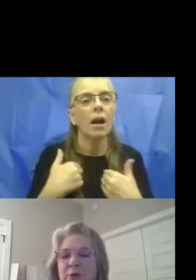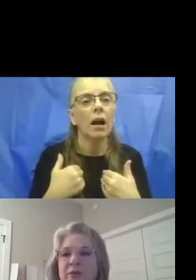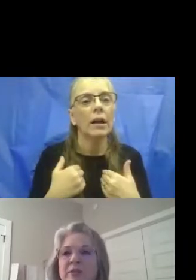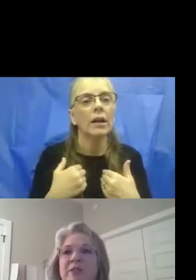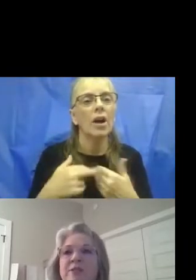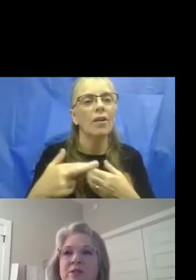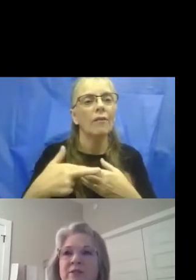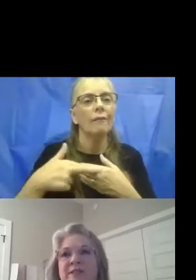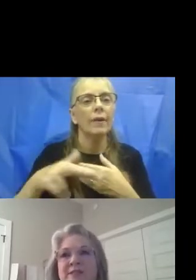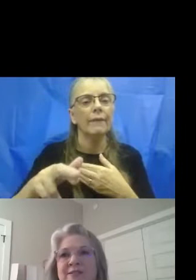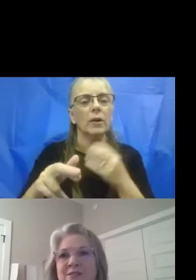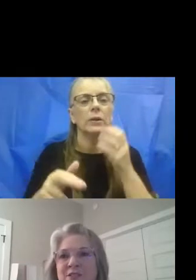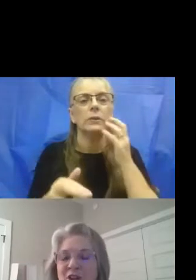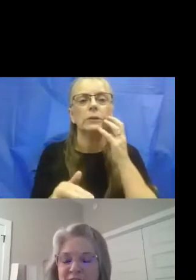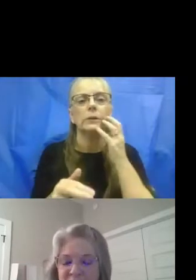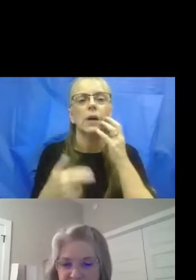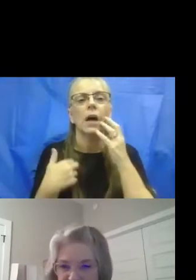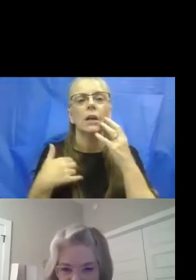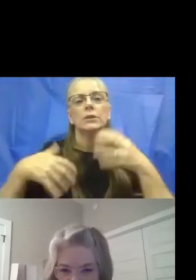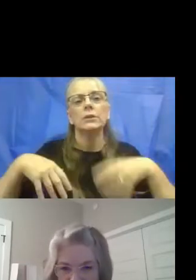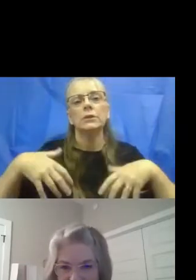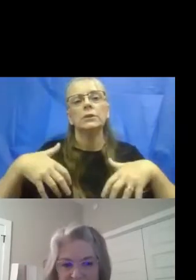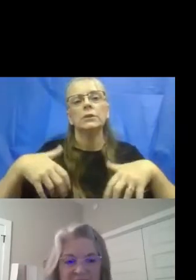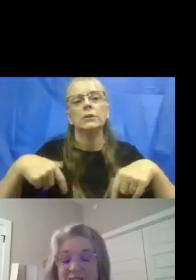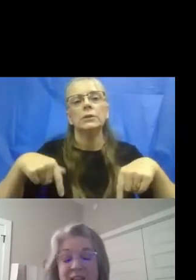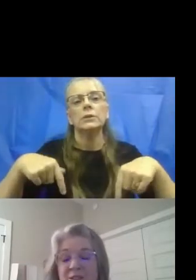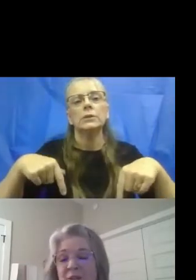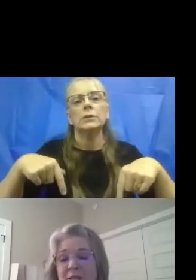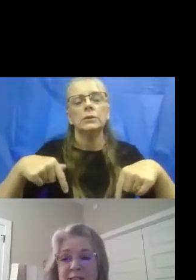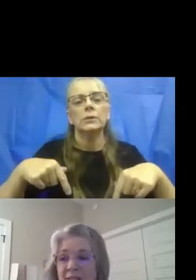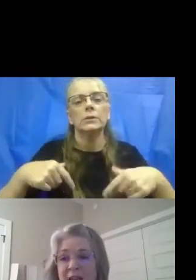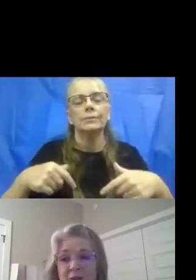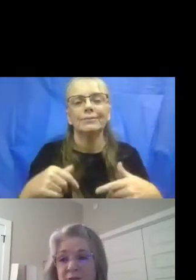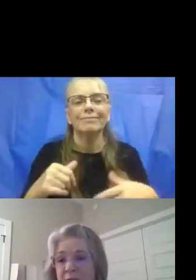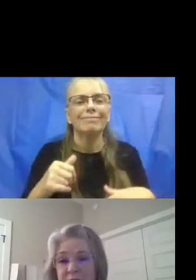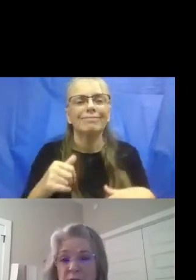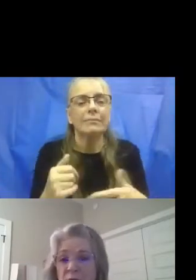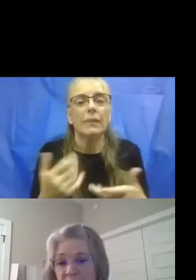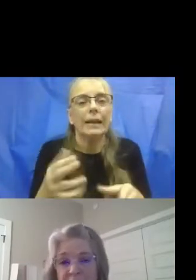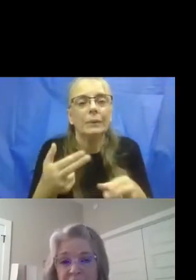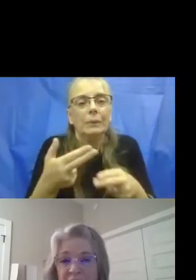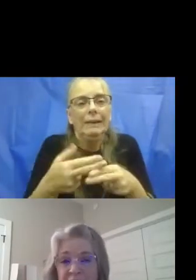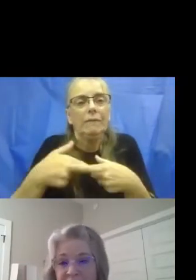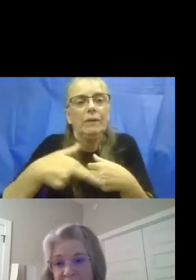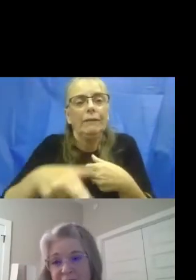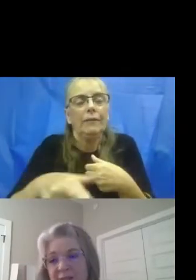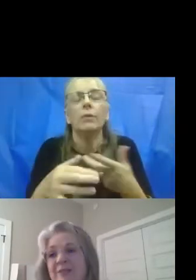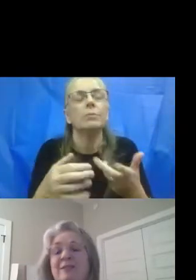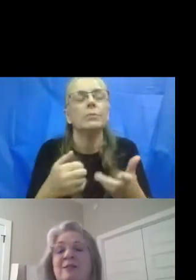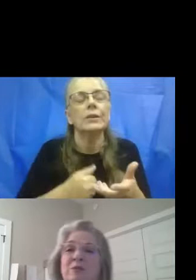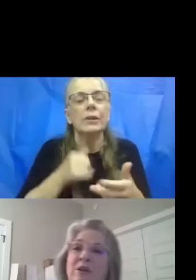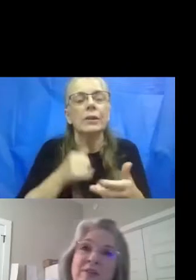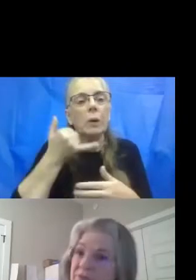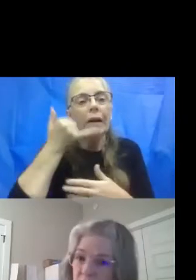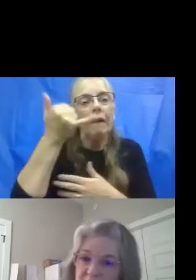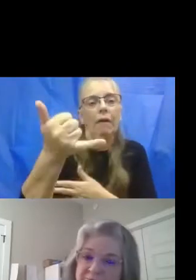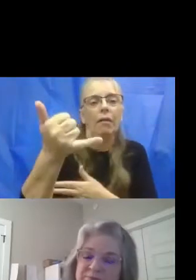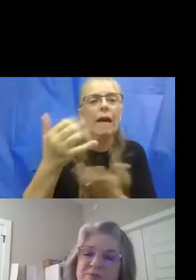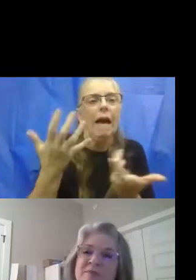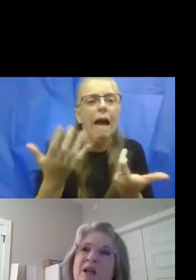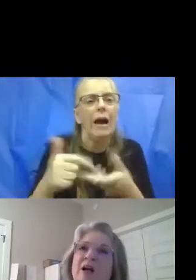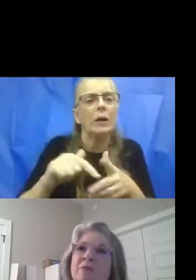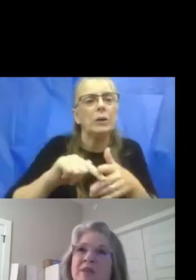so nervous to call this referral because I had no idea how you enroll a client on the